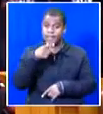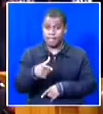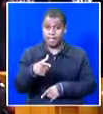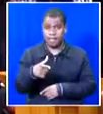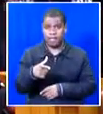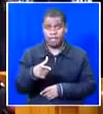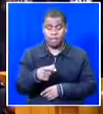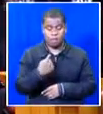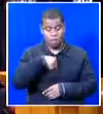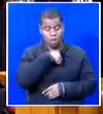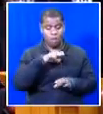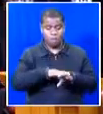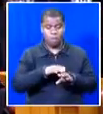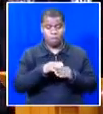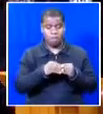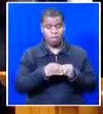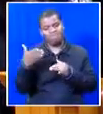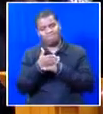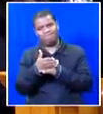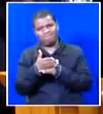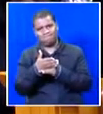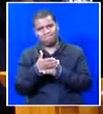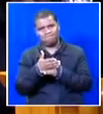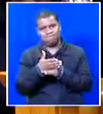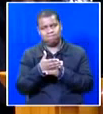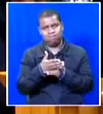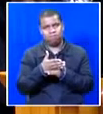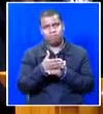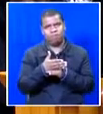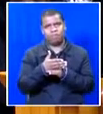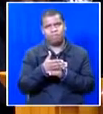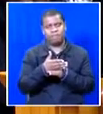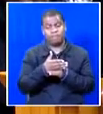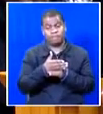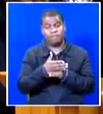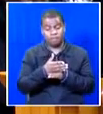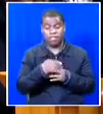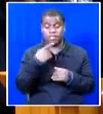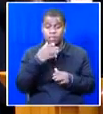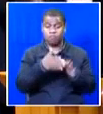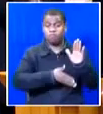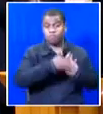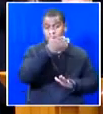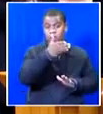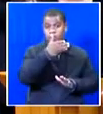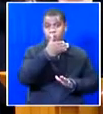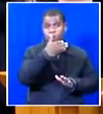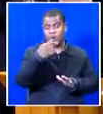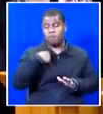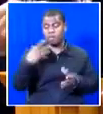our member is on the podium addressing a very sensitive matter, she must go and stay with those